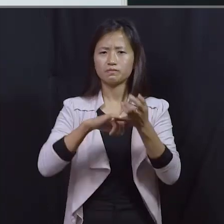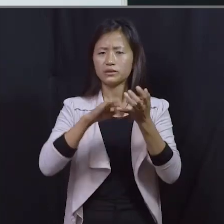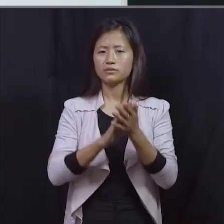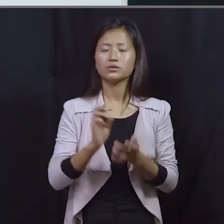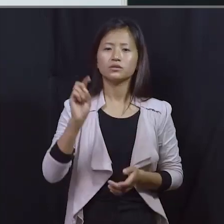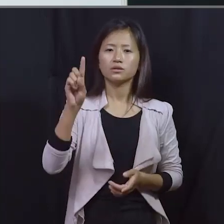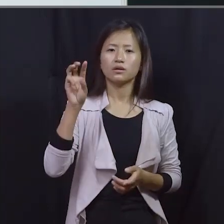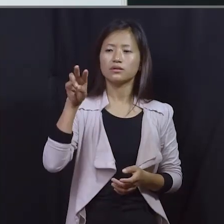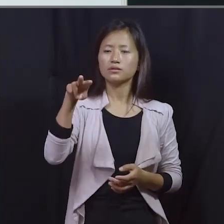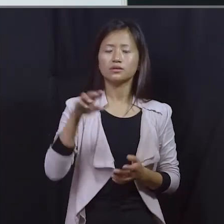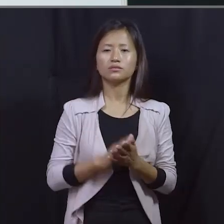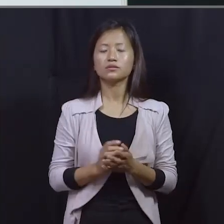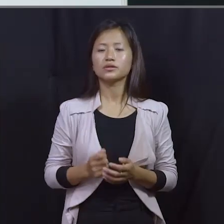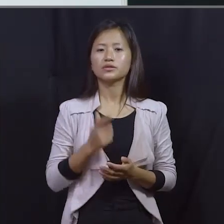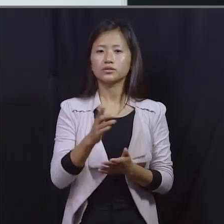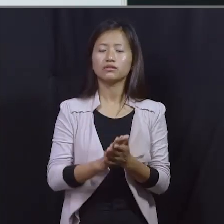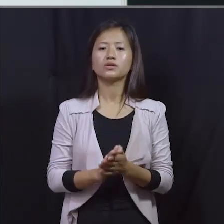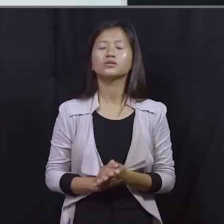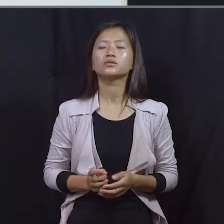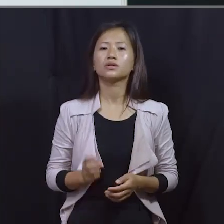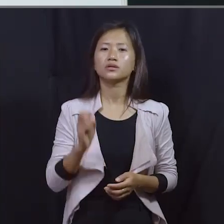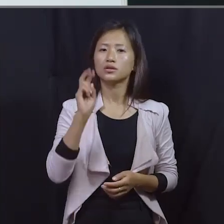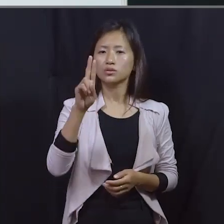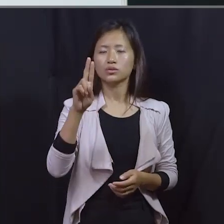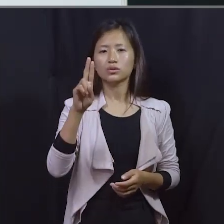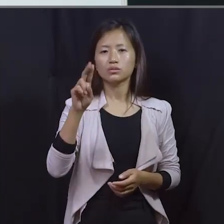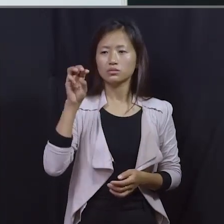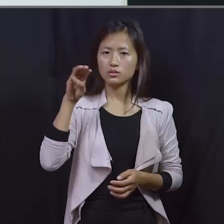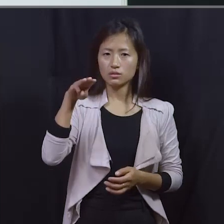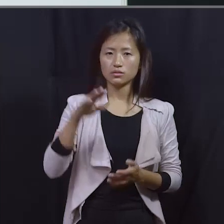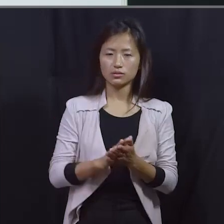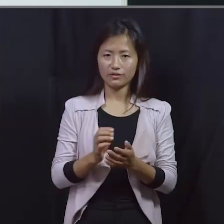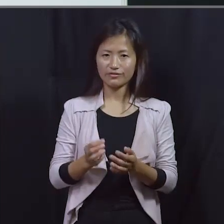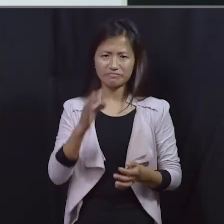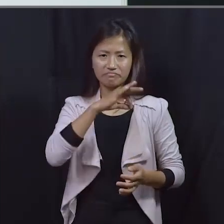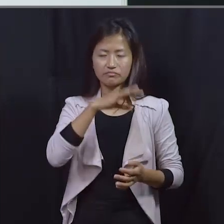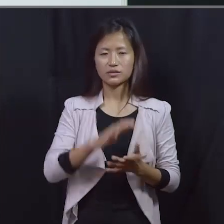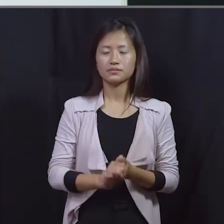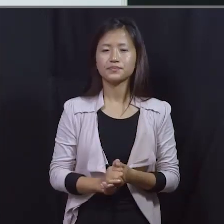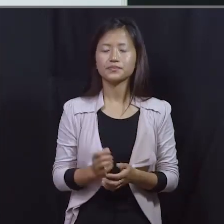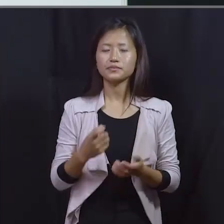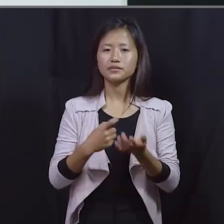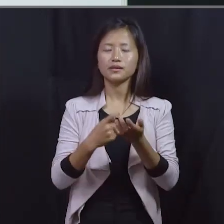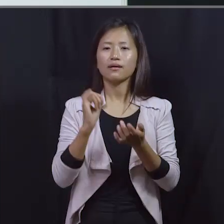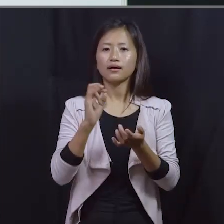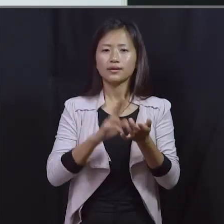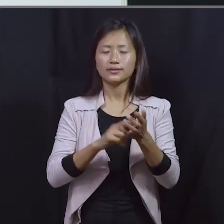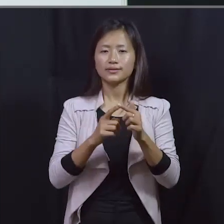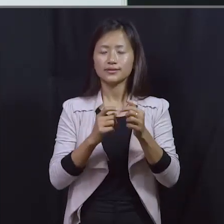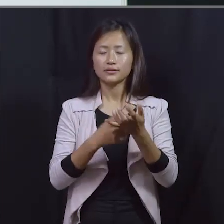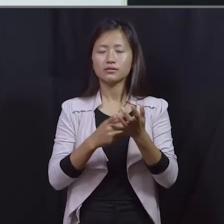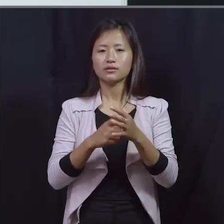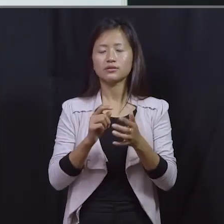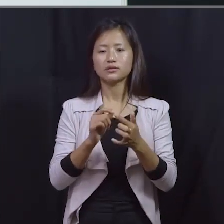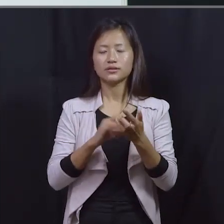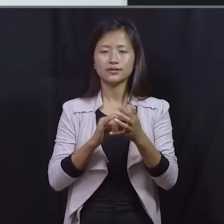the moneylenders, they charge rupees 2000 as interest. That was the kind of extortion, that was the kind of exploitation the